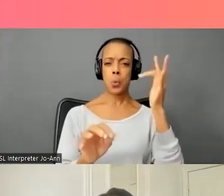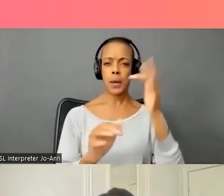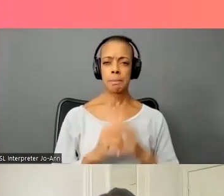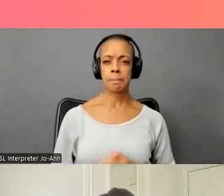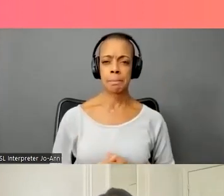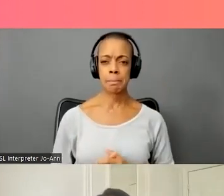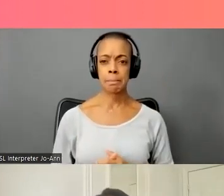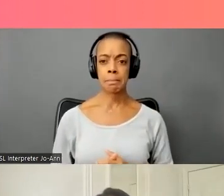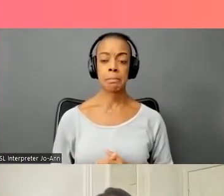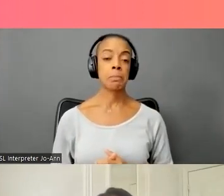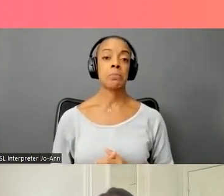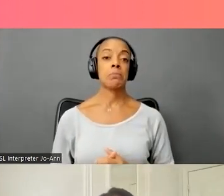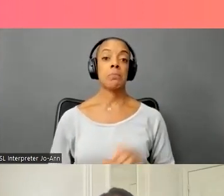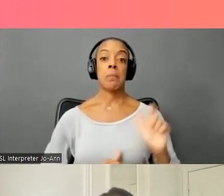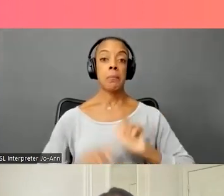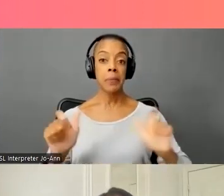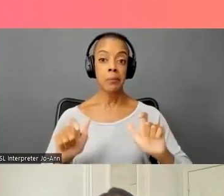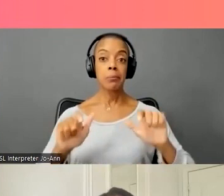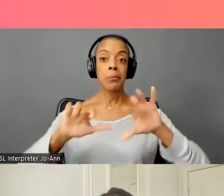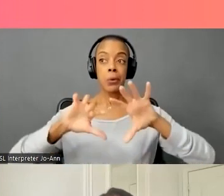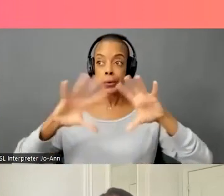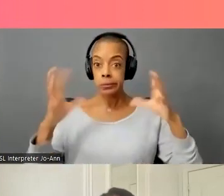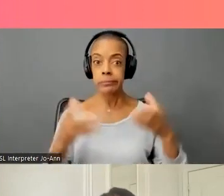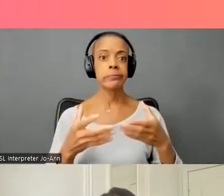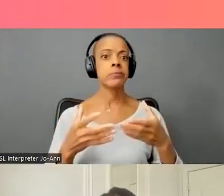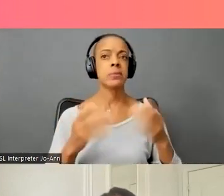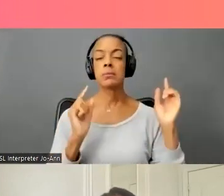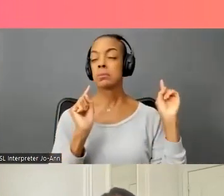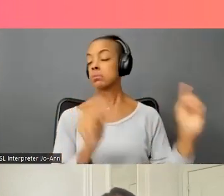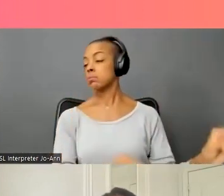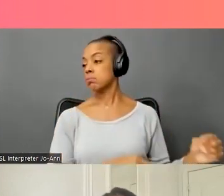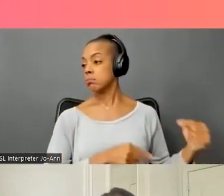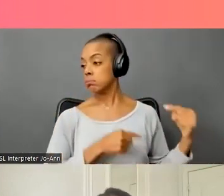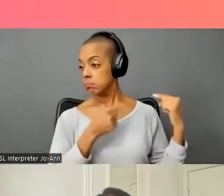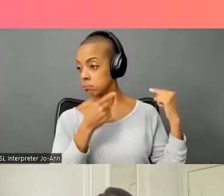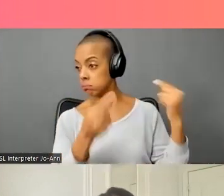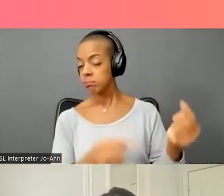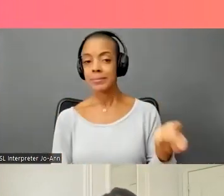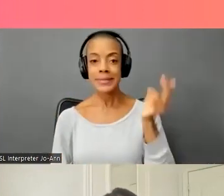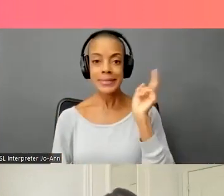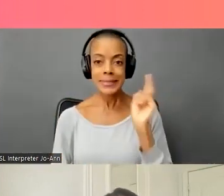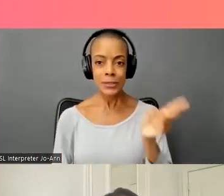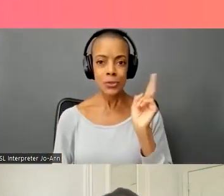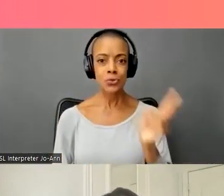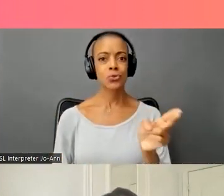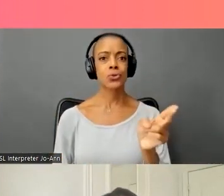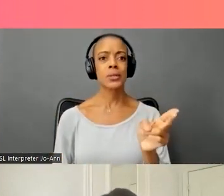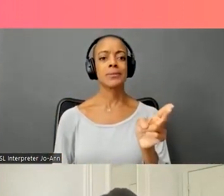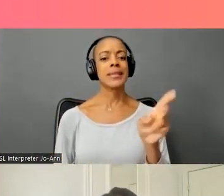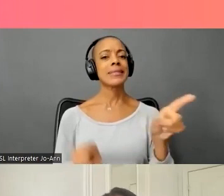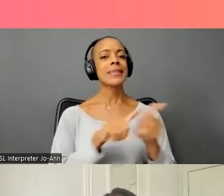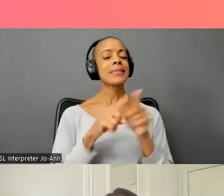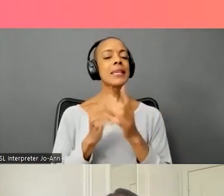as a people, as a society, there is this long-standing history of not imparting the same